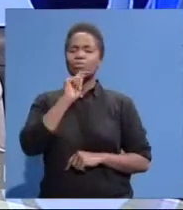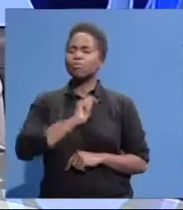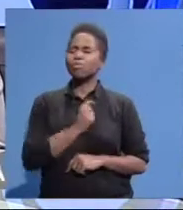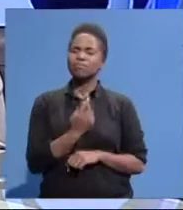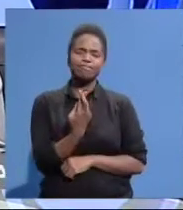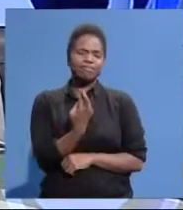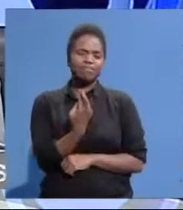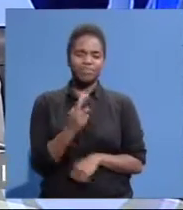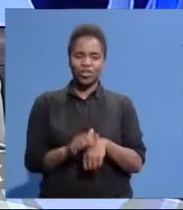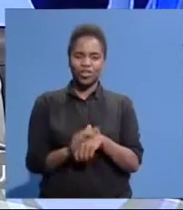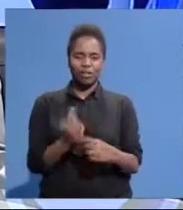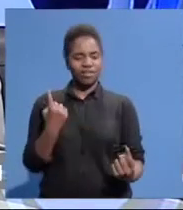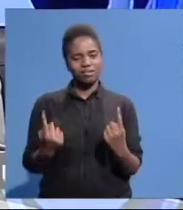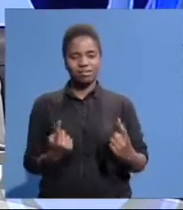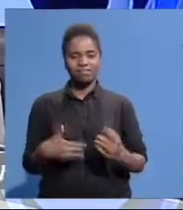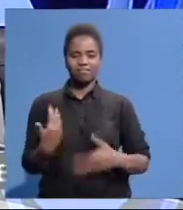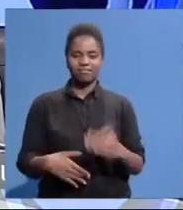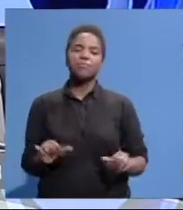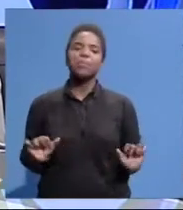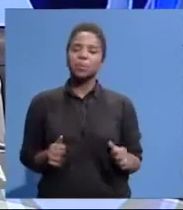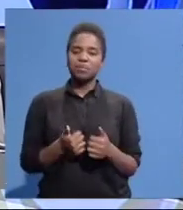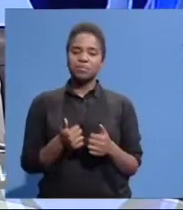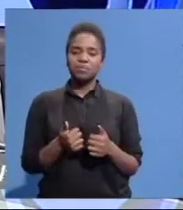friendship that carried them not only through